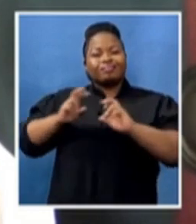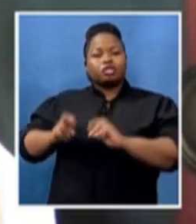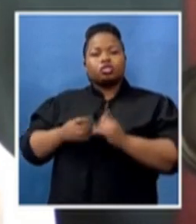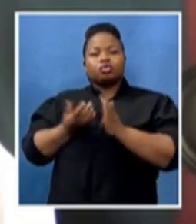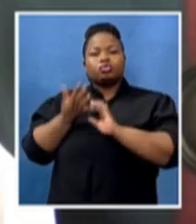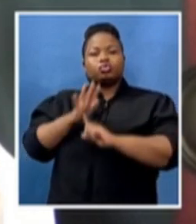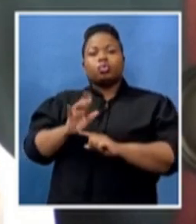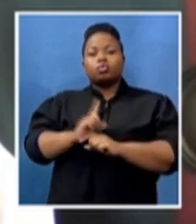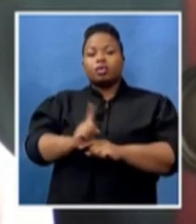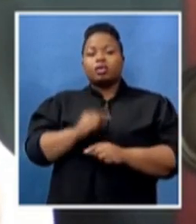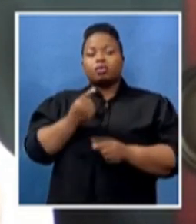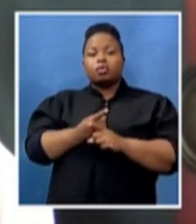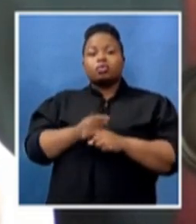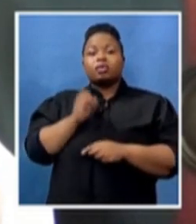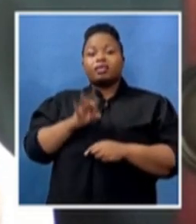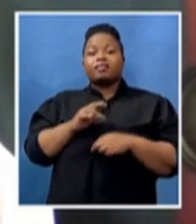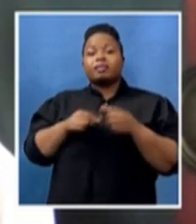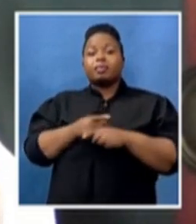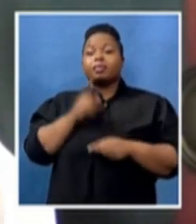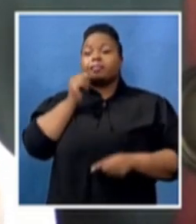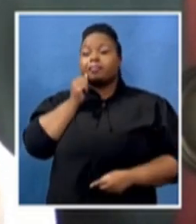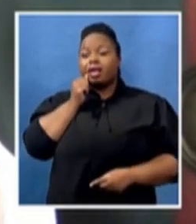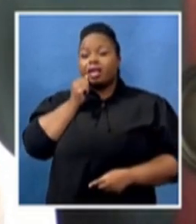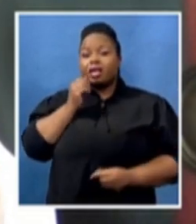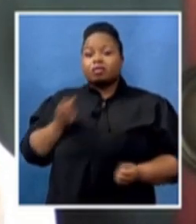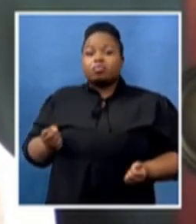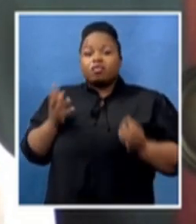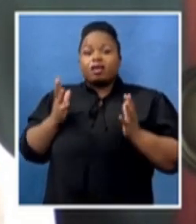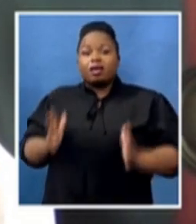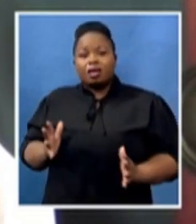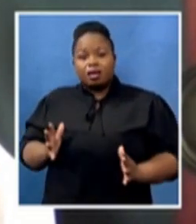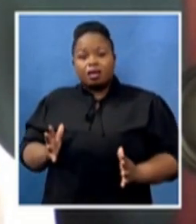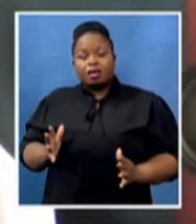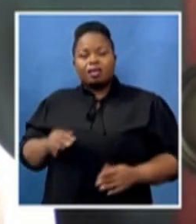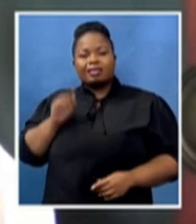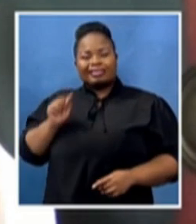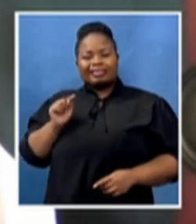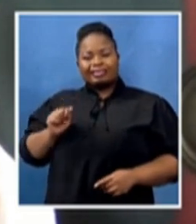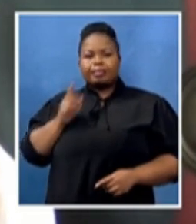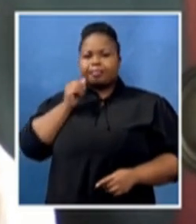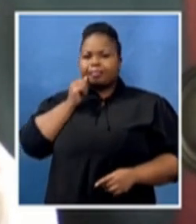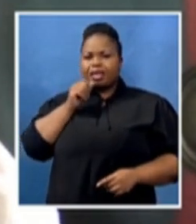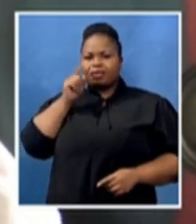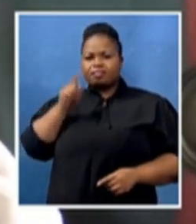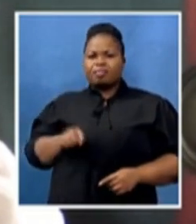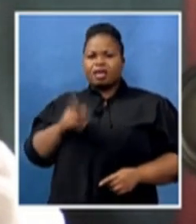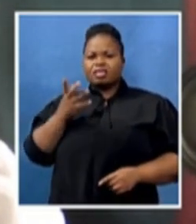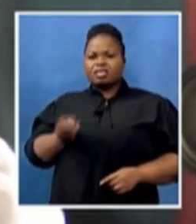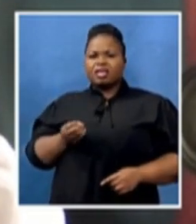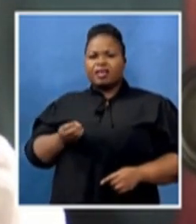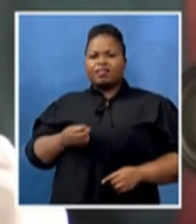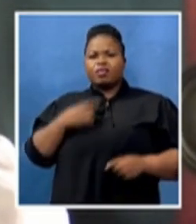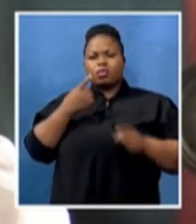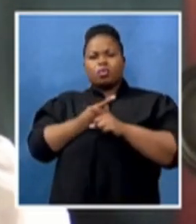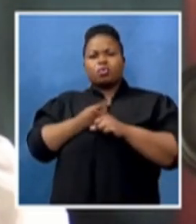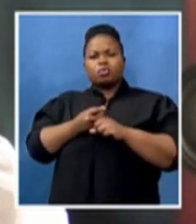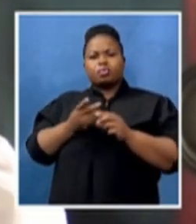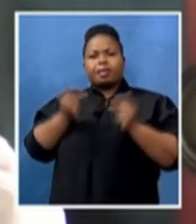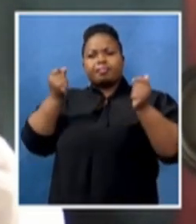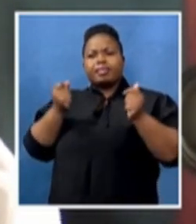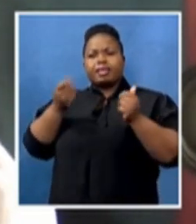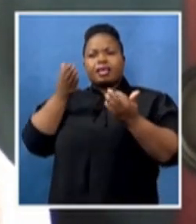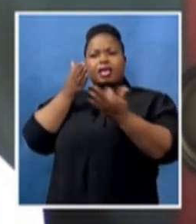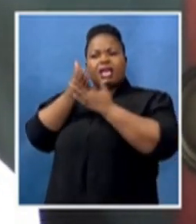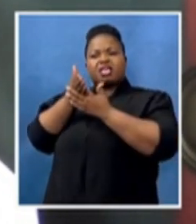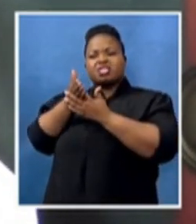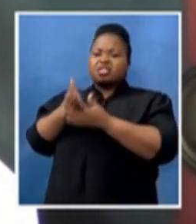as a provider, that there should be a form of quid pro quo access to women's bodies. In a number of